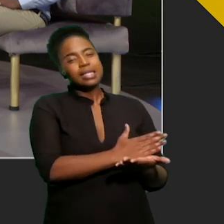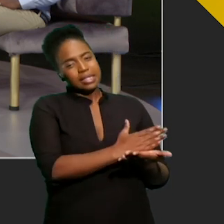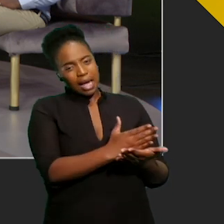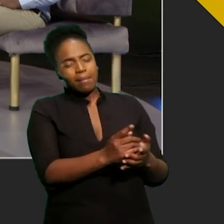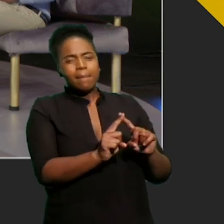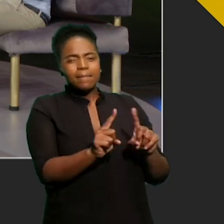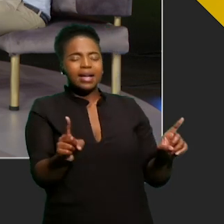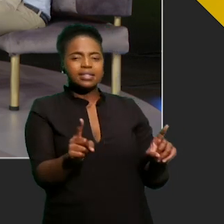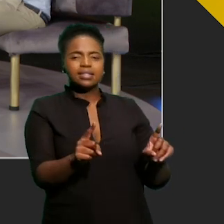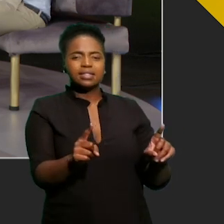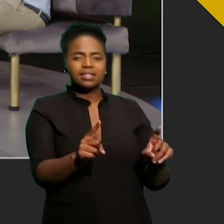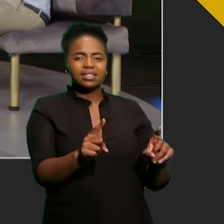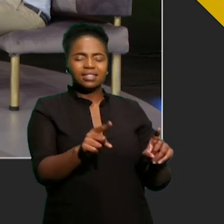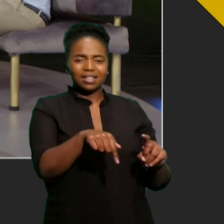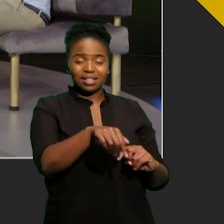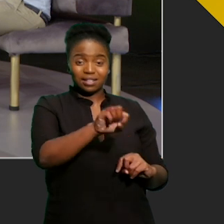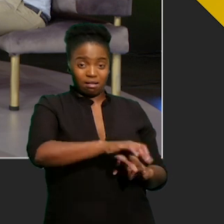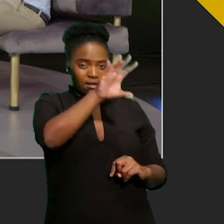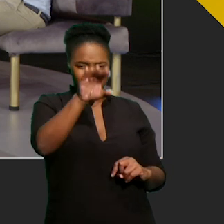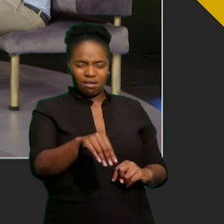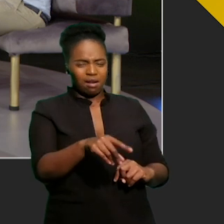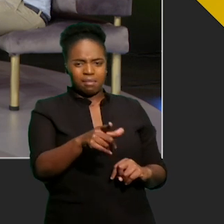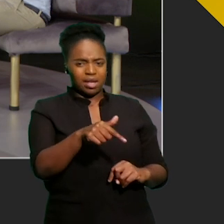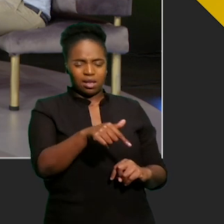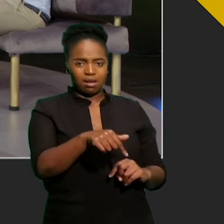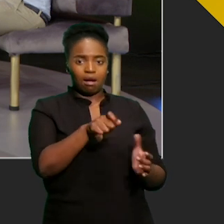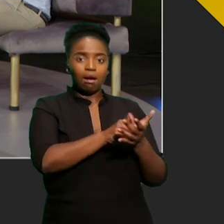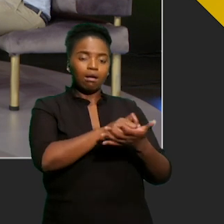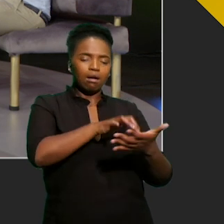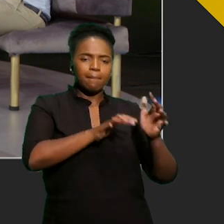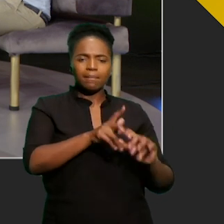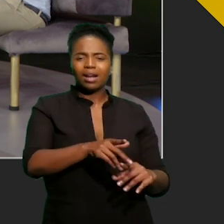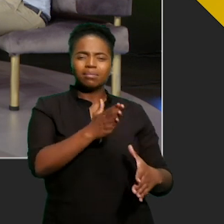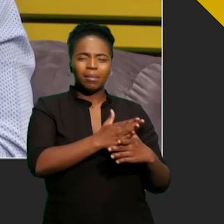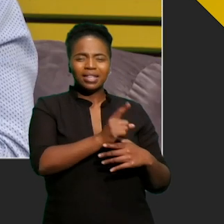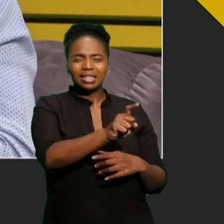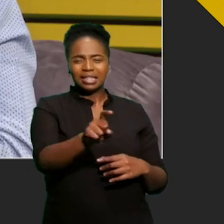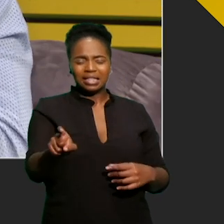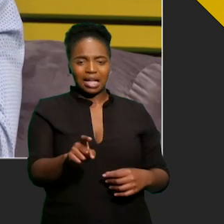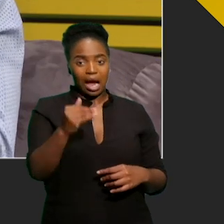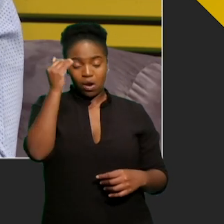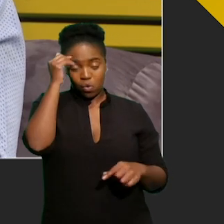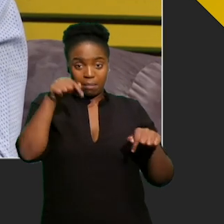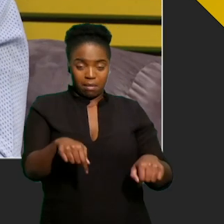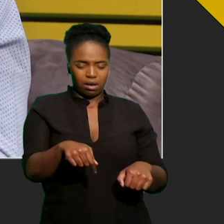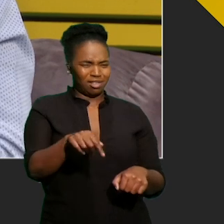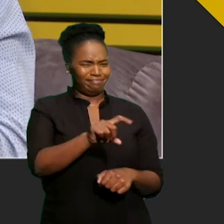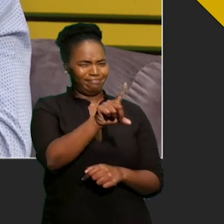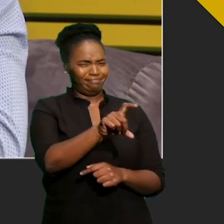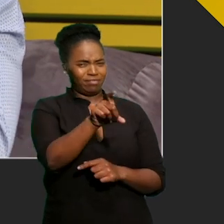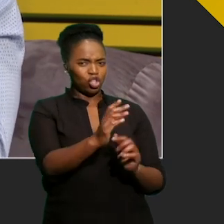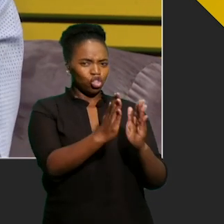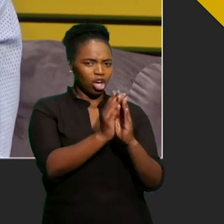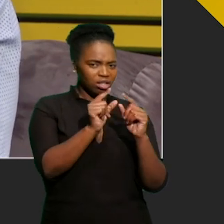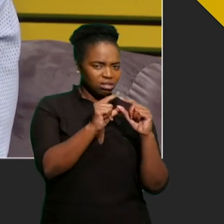legitimate crisis across society in all sectors. It's not only a journalism thing. There are questions over the church,